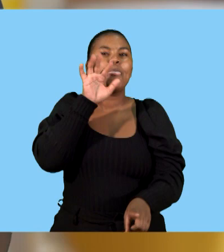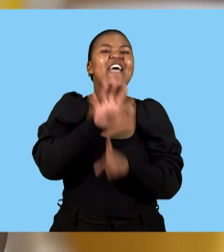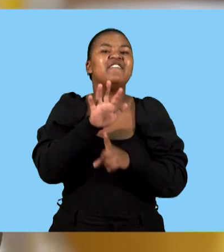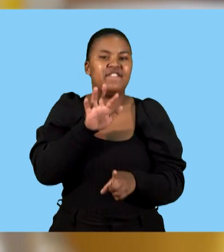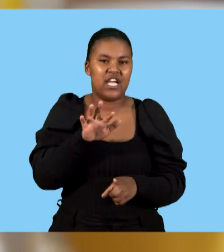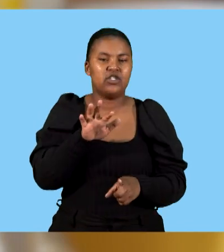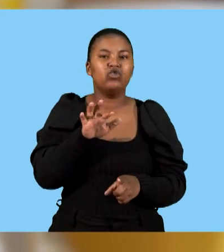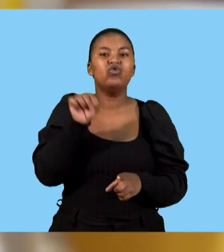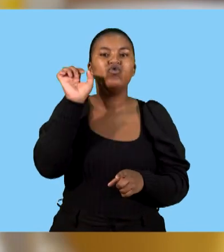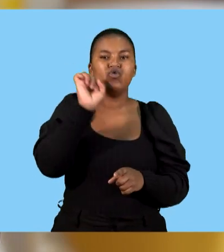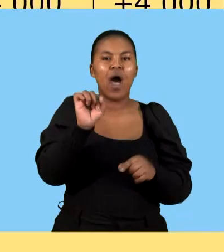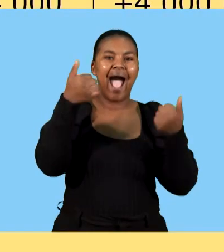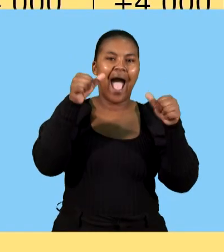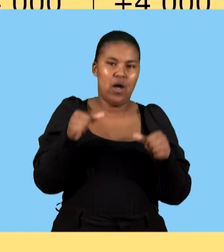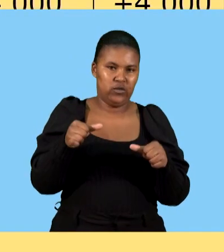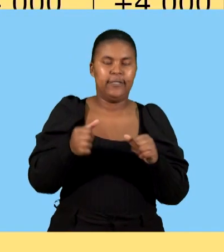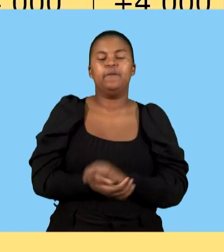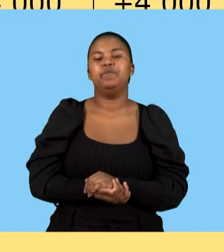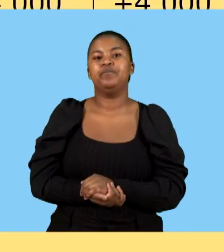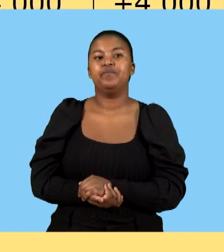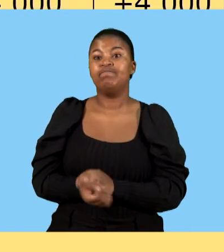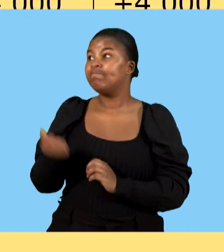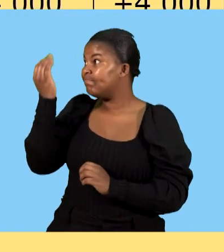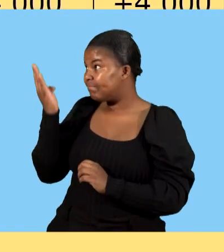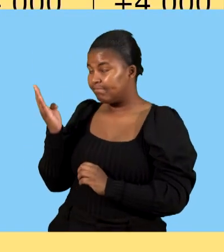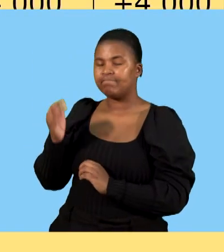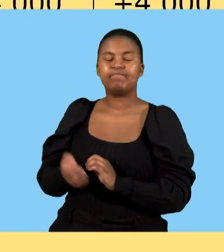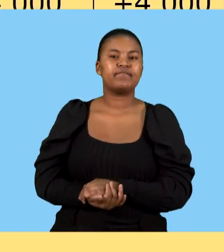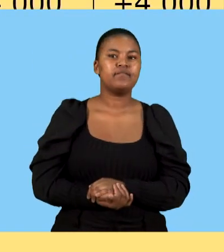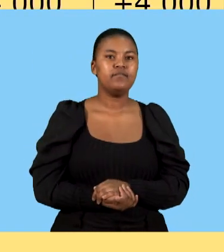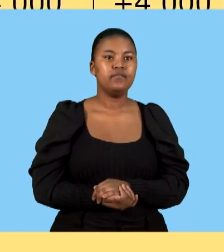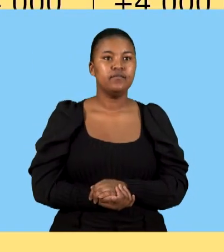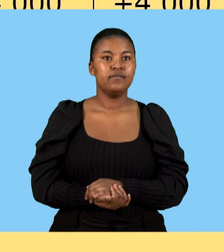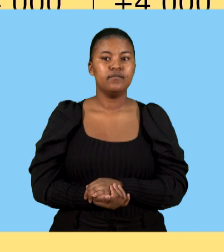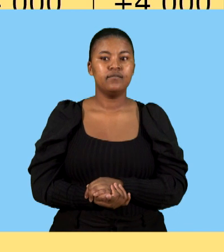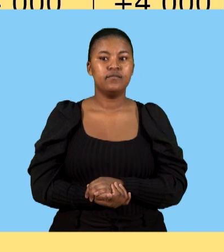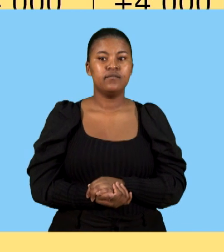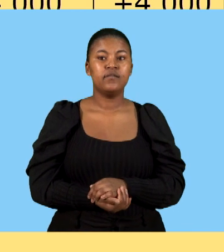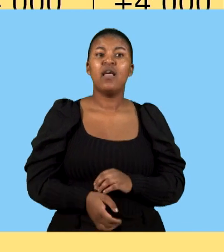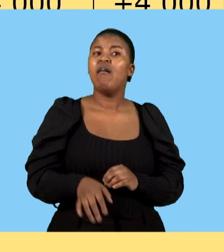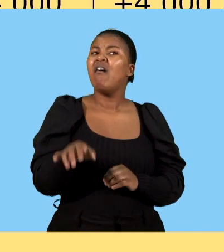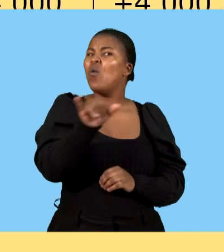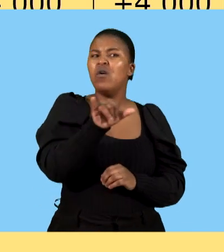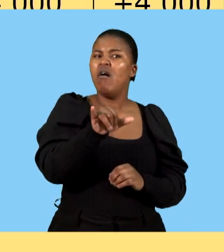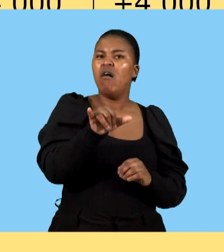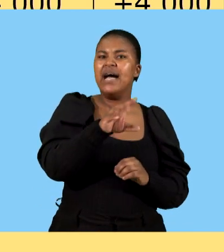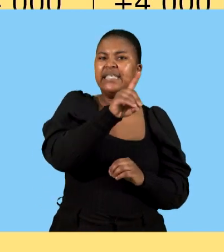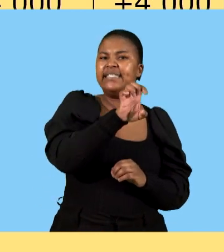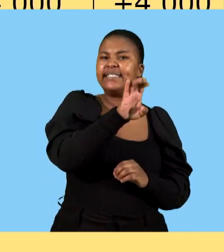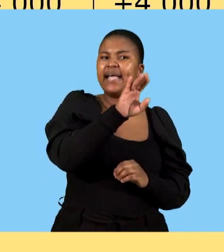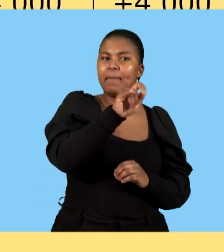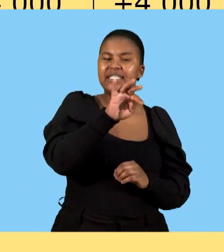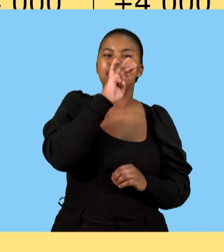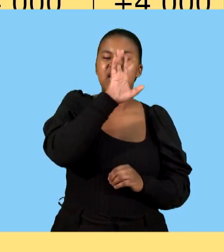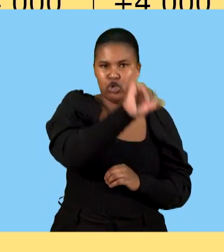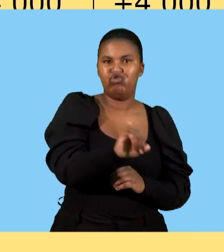on the accounting equation. Here it is. Which account do we debit? We debit our